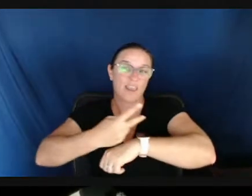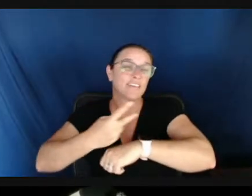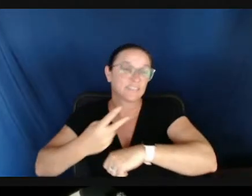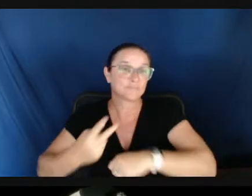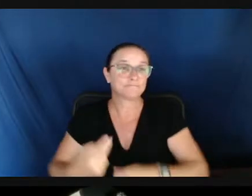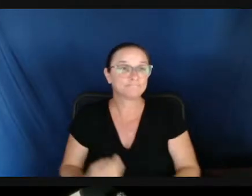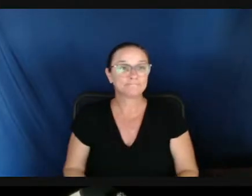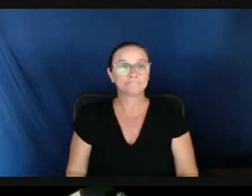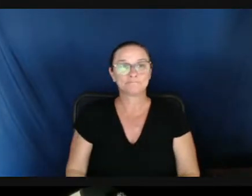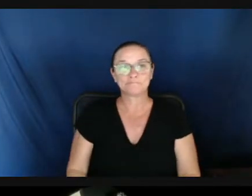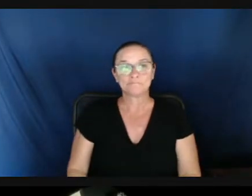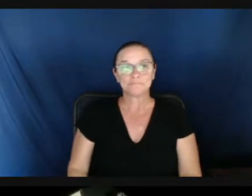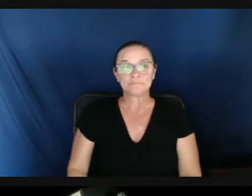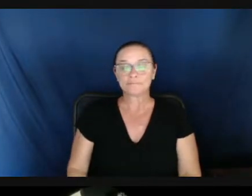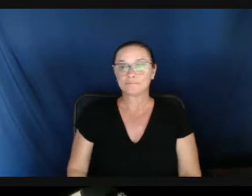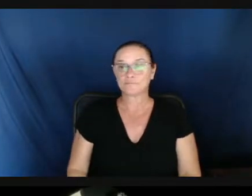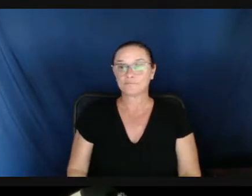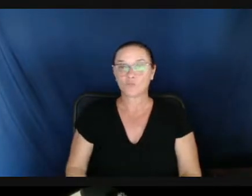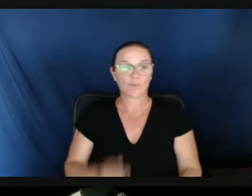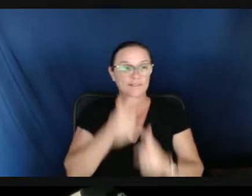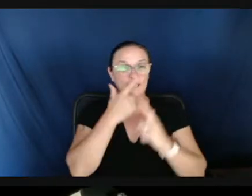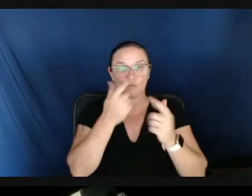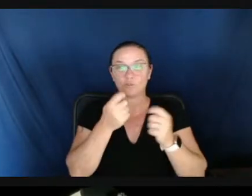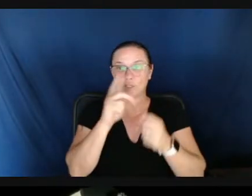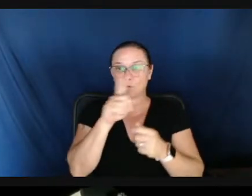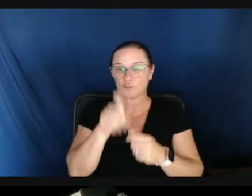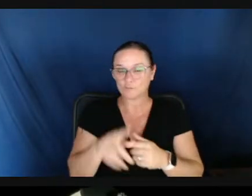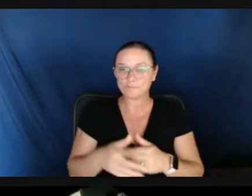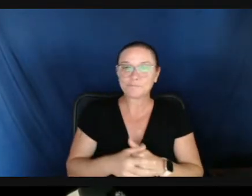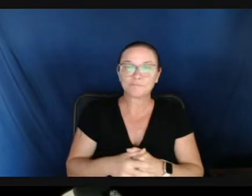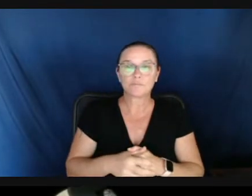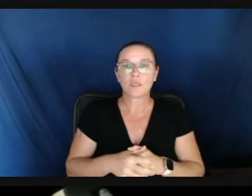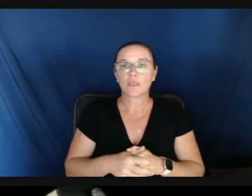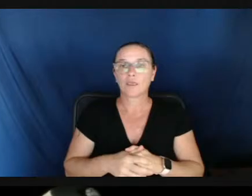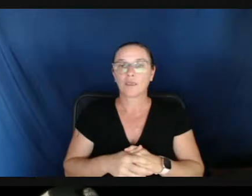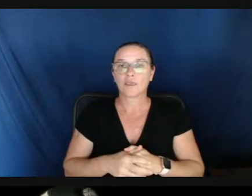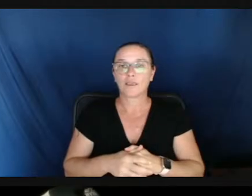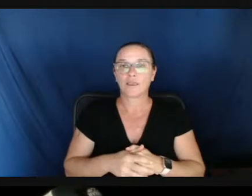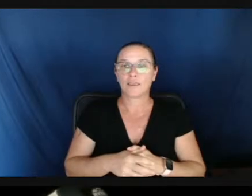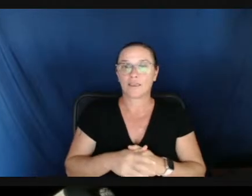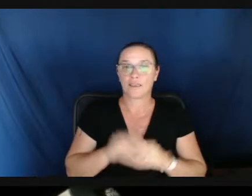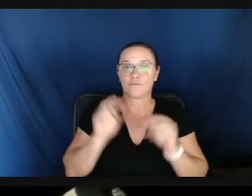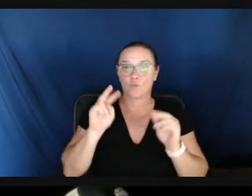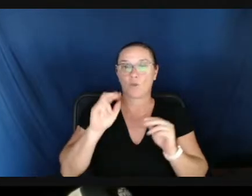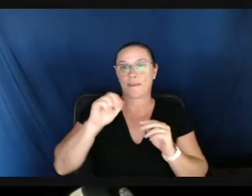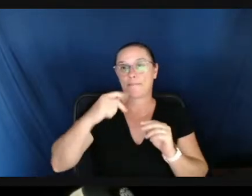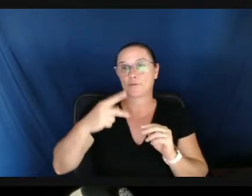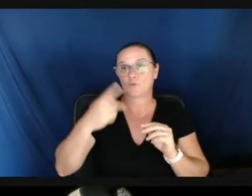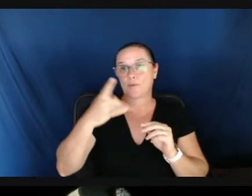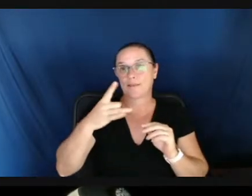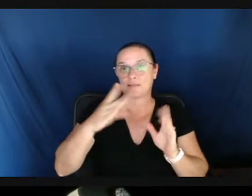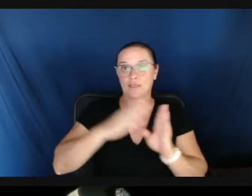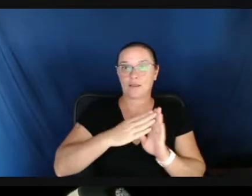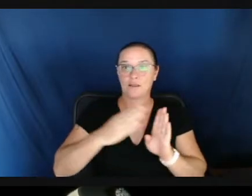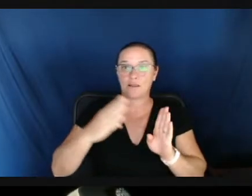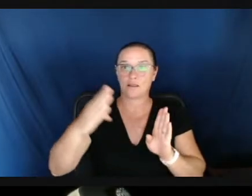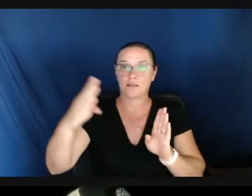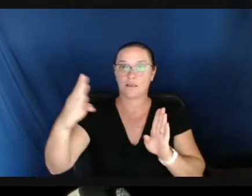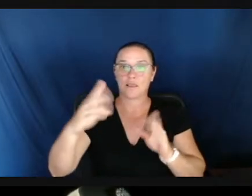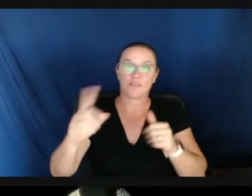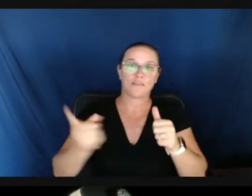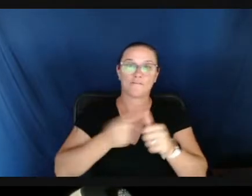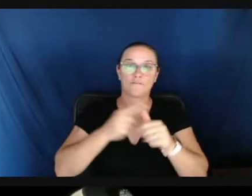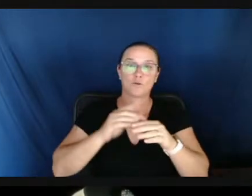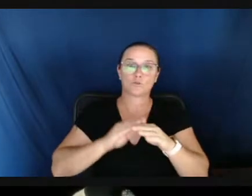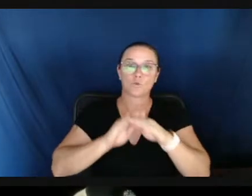here, right? So that's an interesting question. If you look at this one, we actually had, I think it was the first overflows were